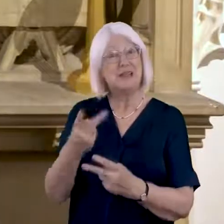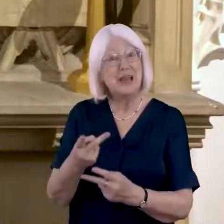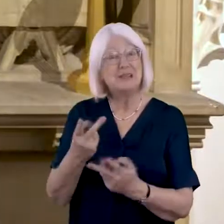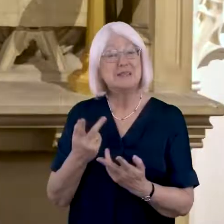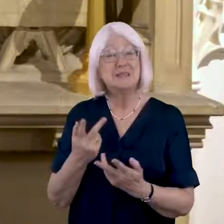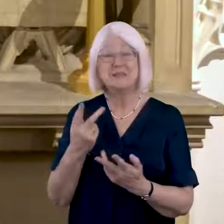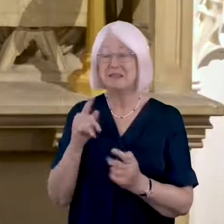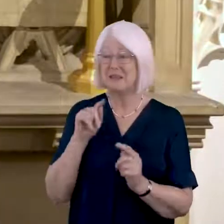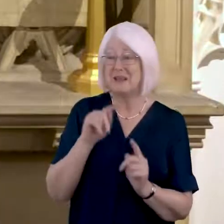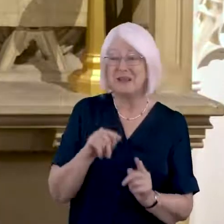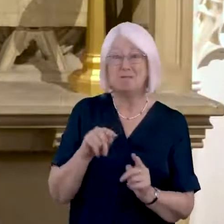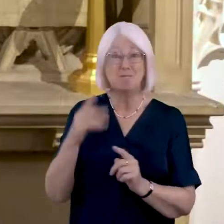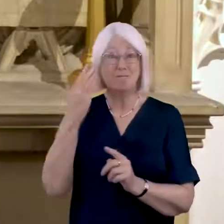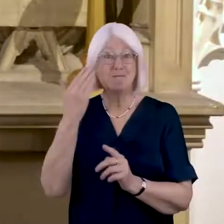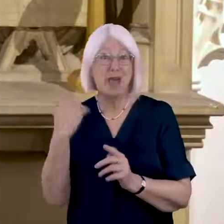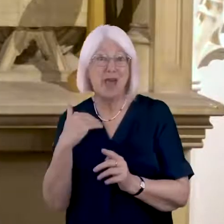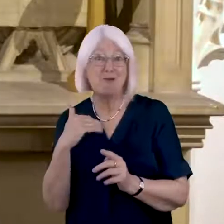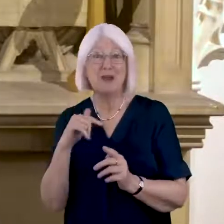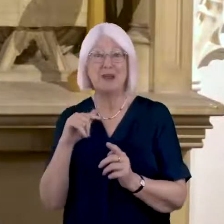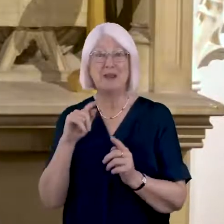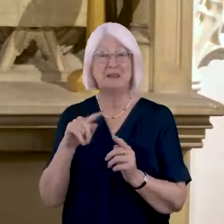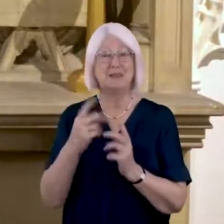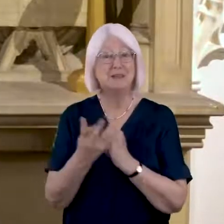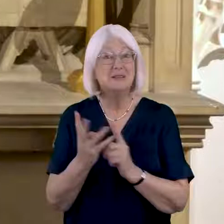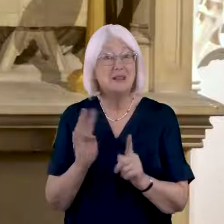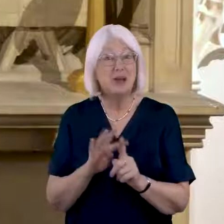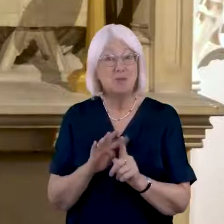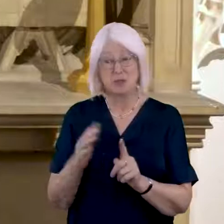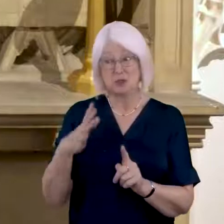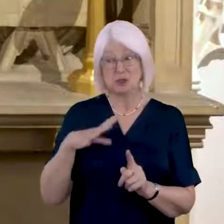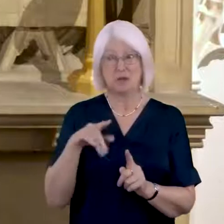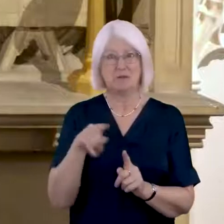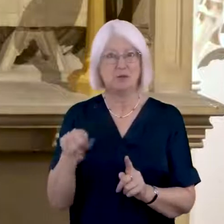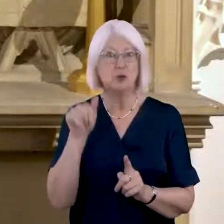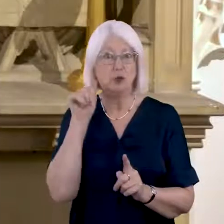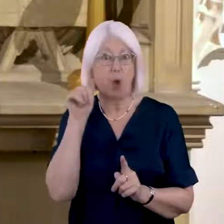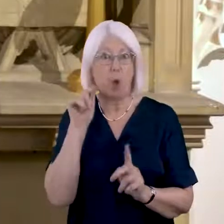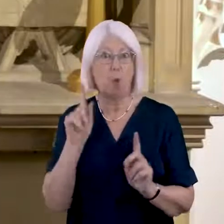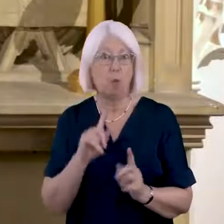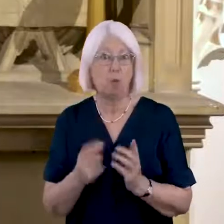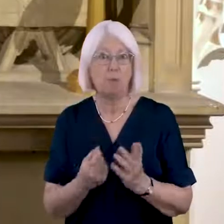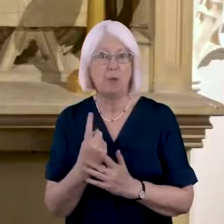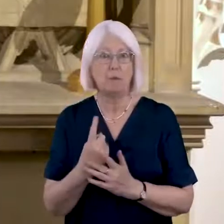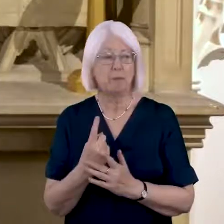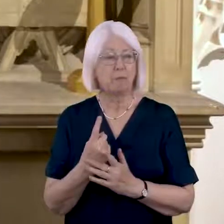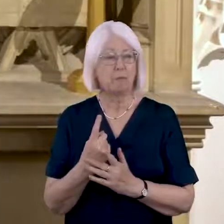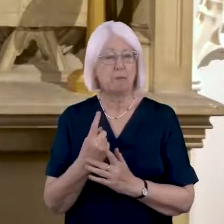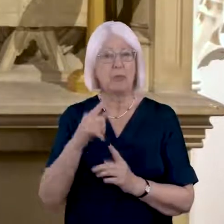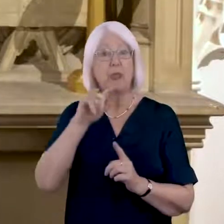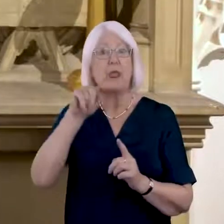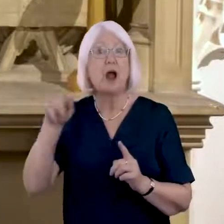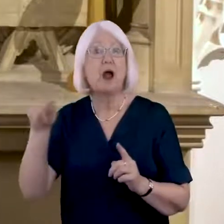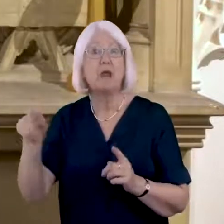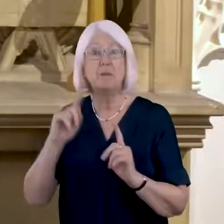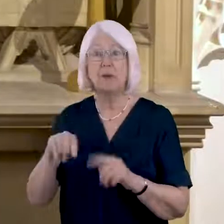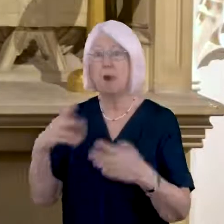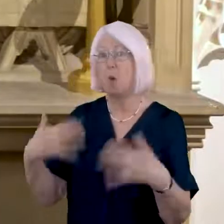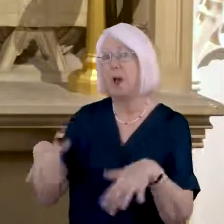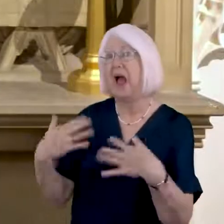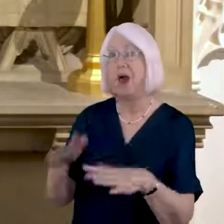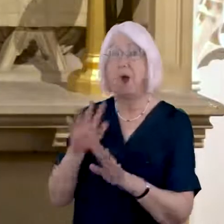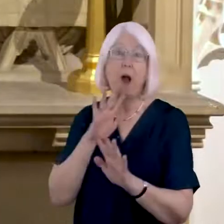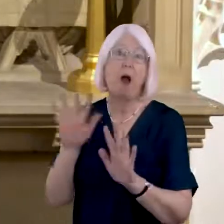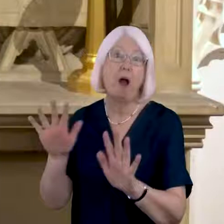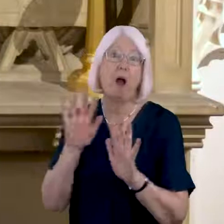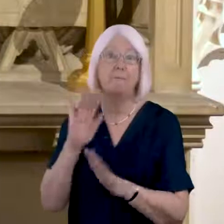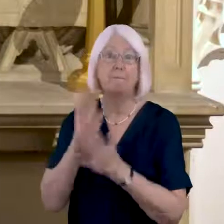Mary, the disciples, and the servants know what he has done, and he receives no glory and no recognition from the rest